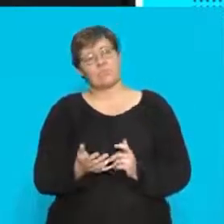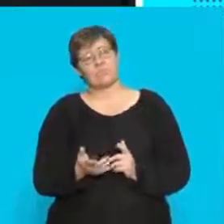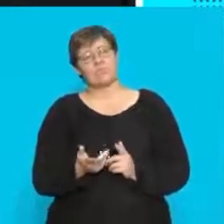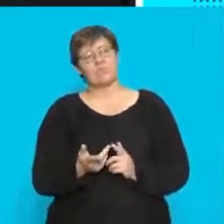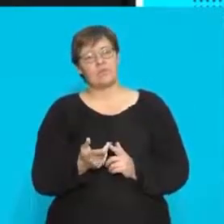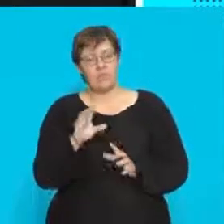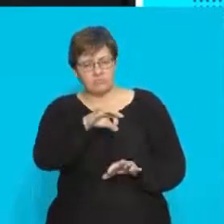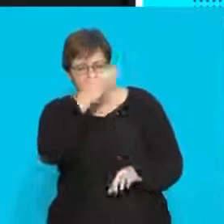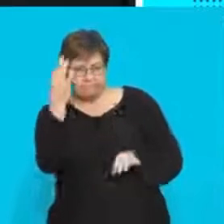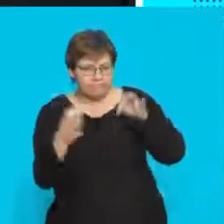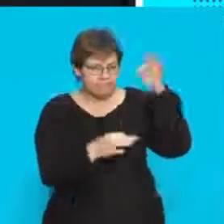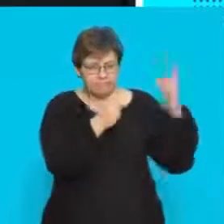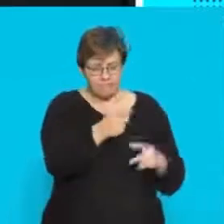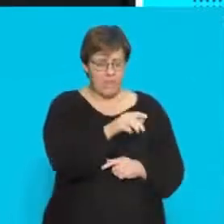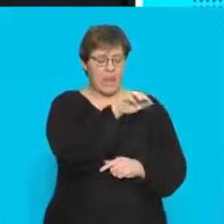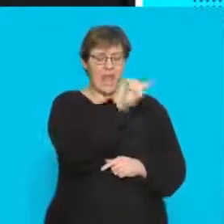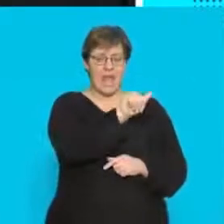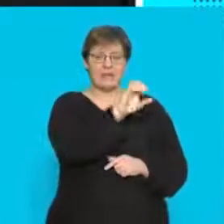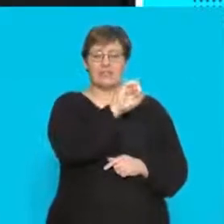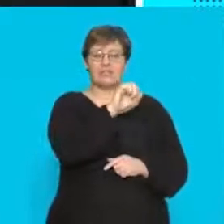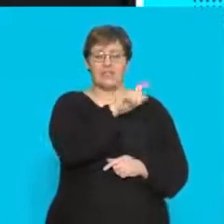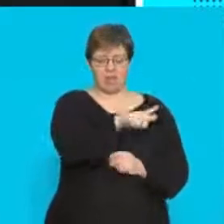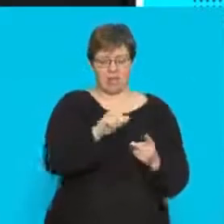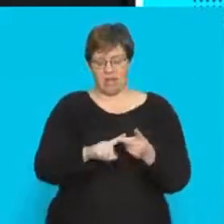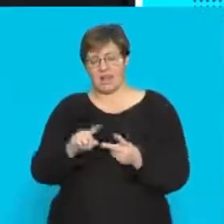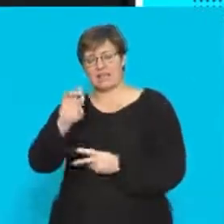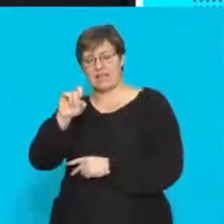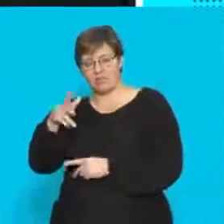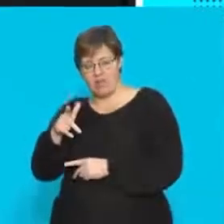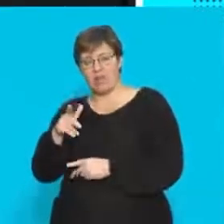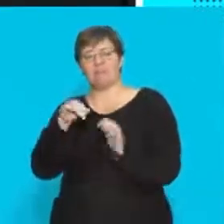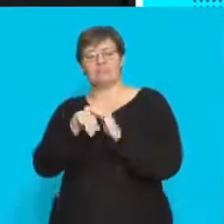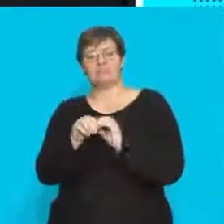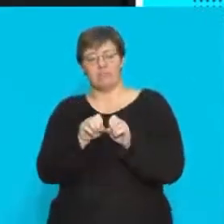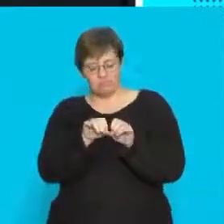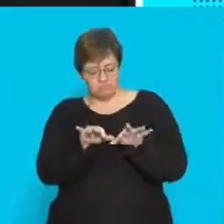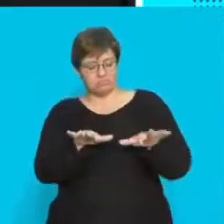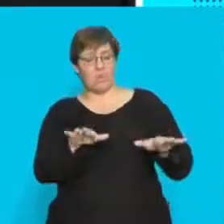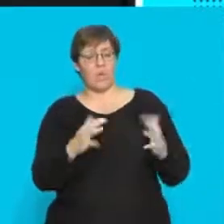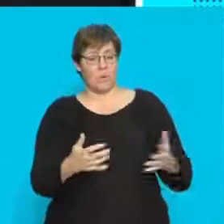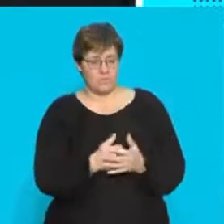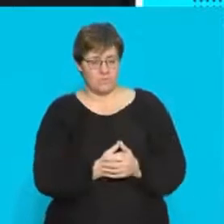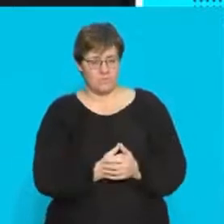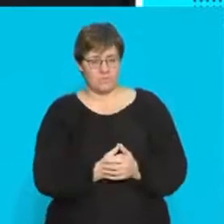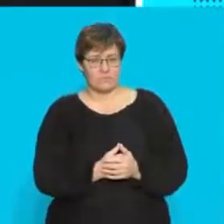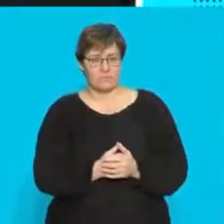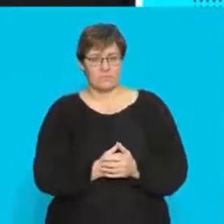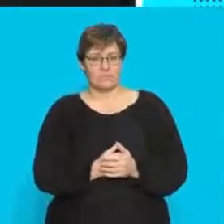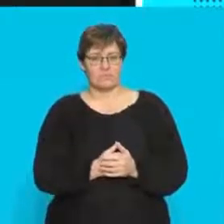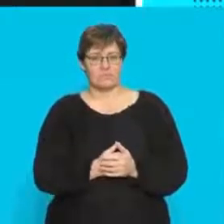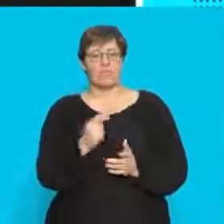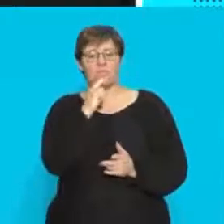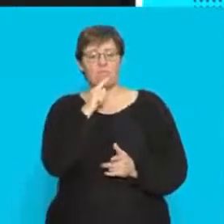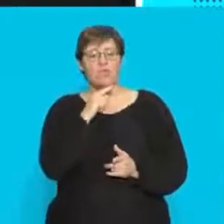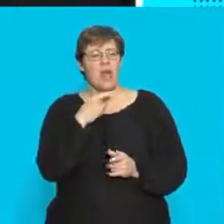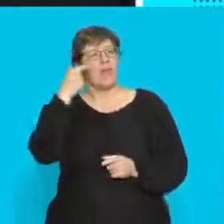concepts that we're going to, tease out today, the asexual and the sexual reproduction, I kind of need you